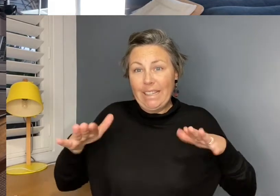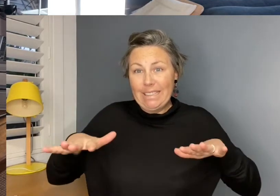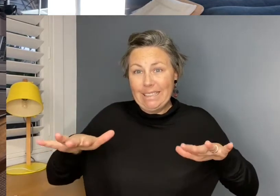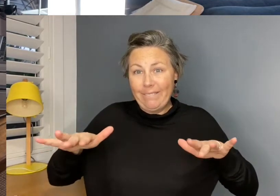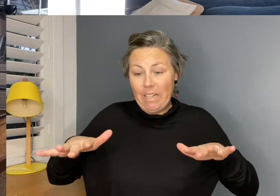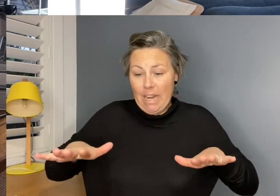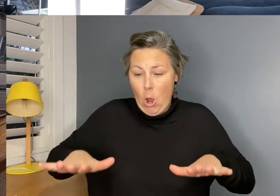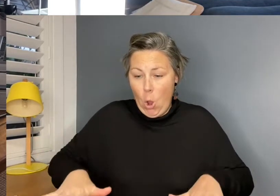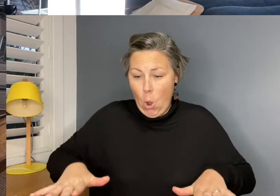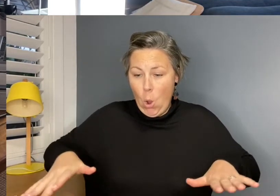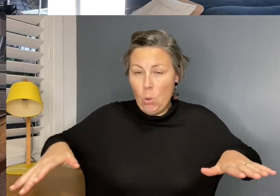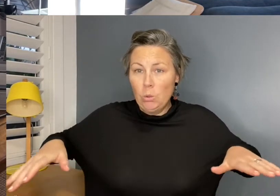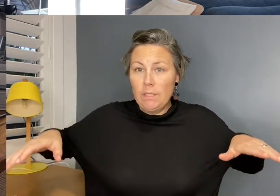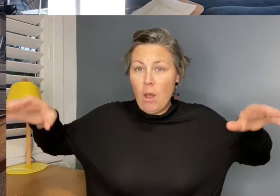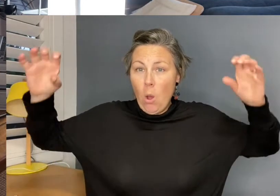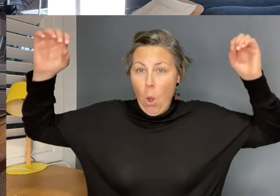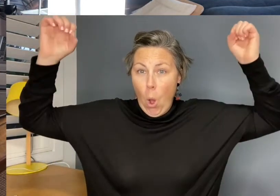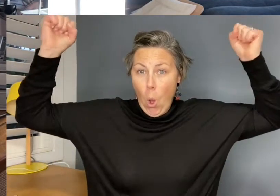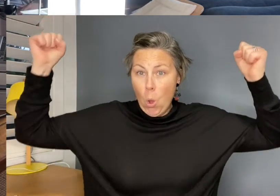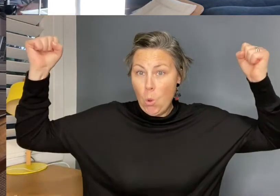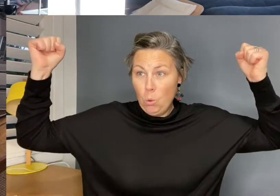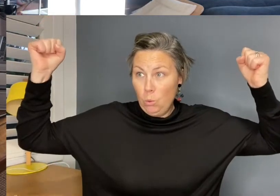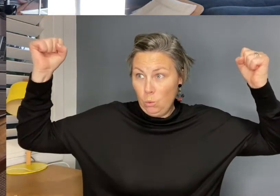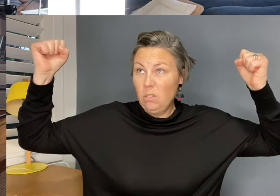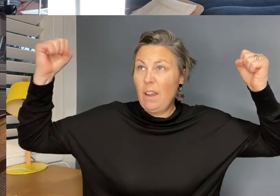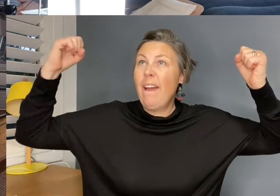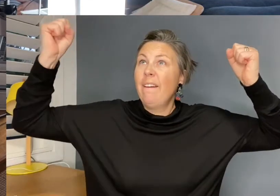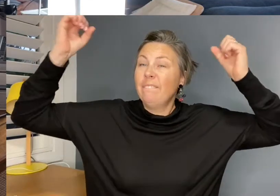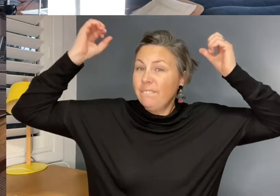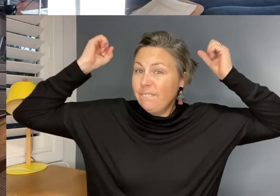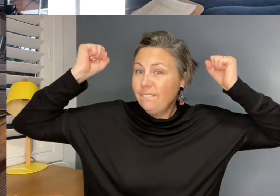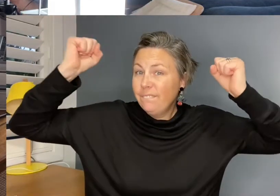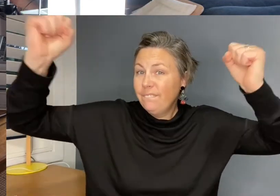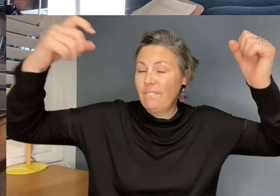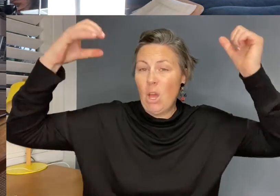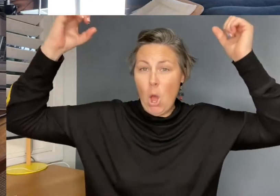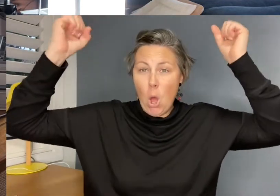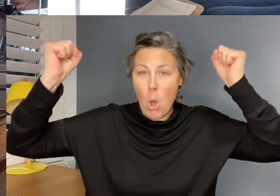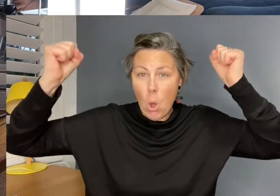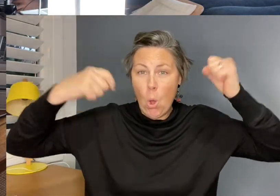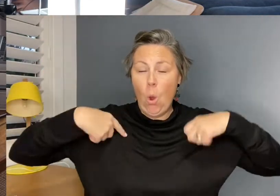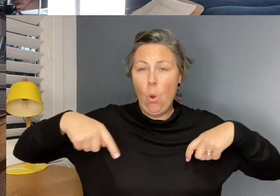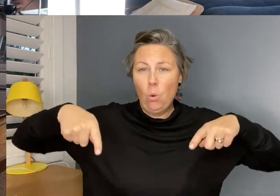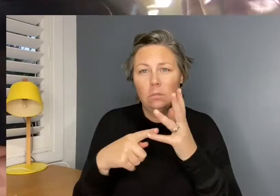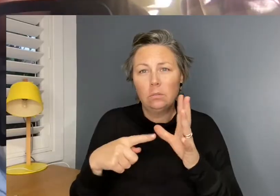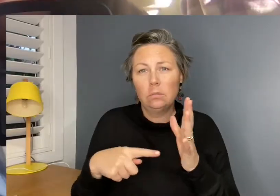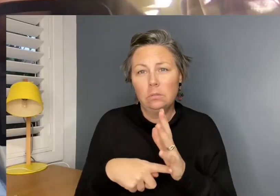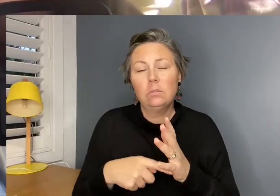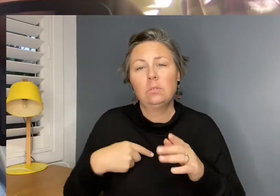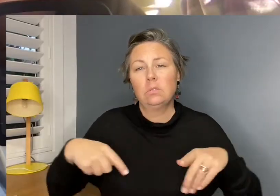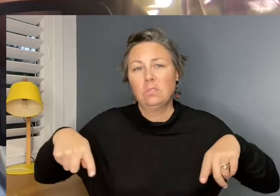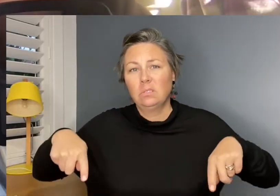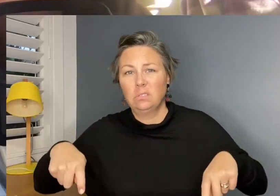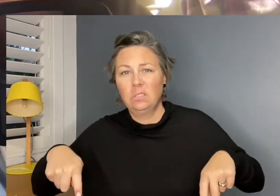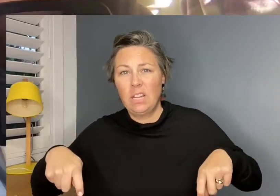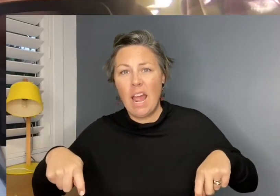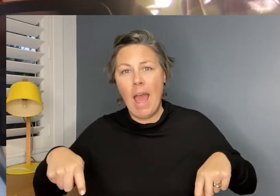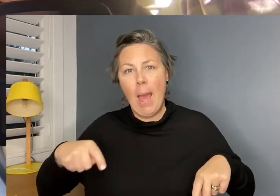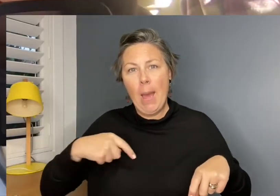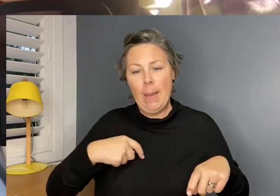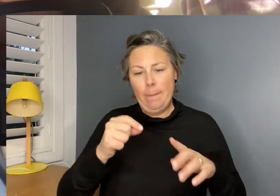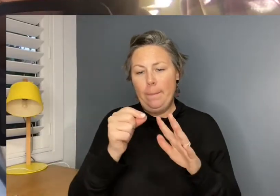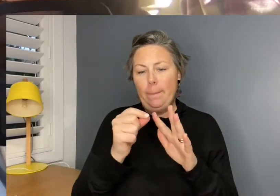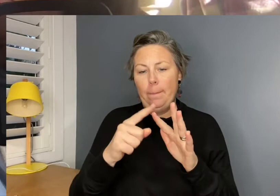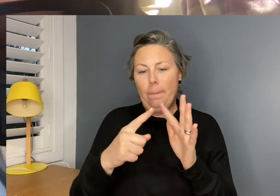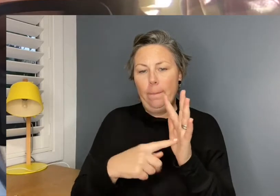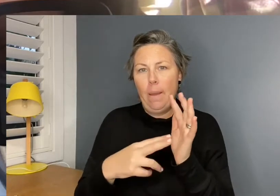holding up onto some bars above the bath. Yeah. And that just really helped to change the position of my pelvis.